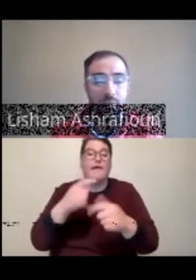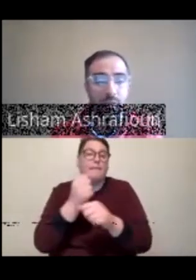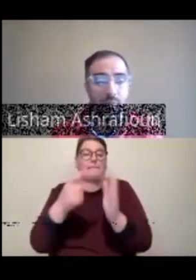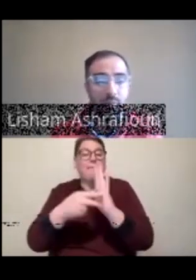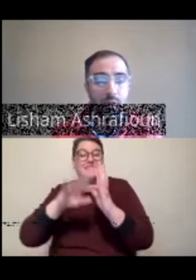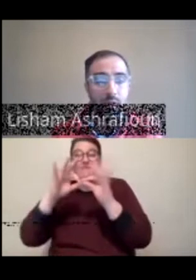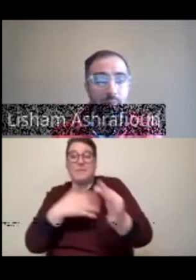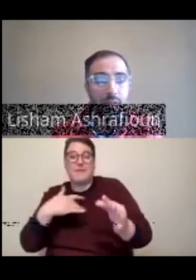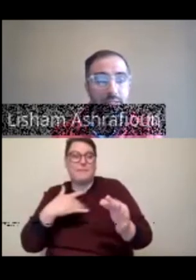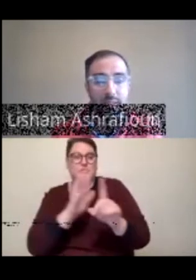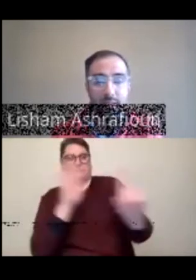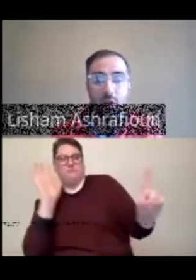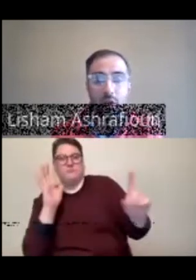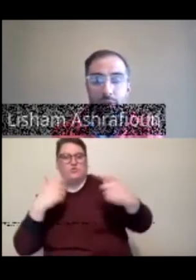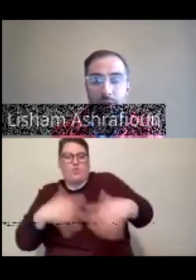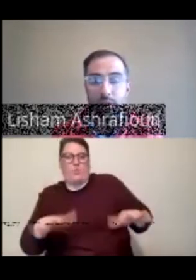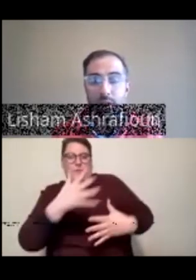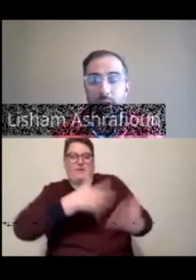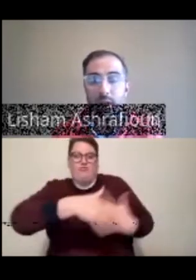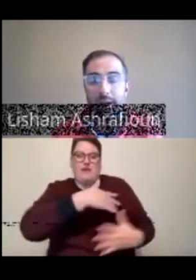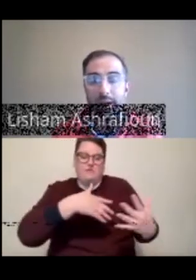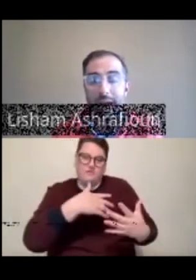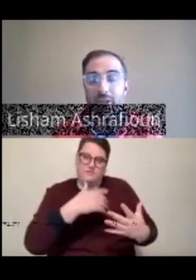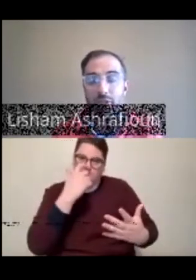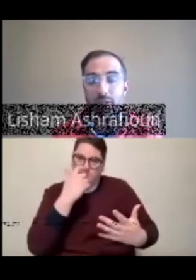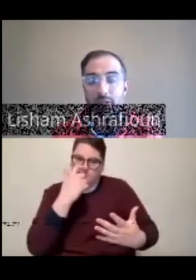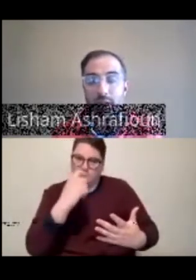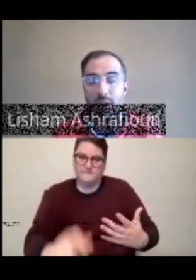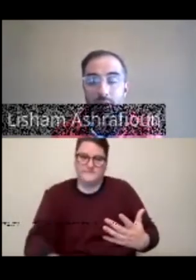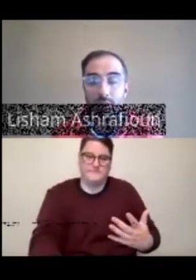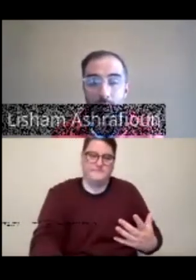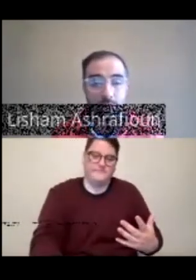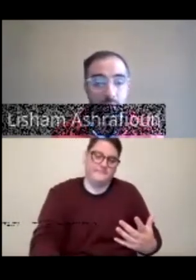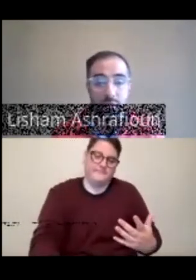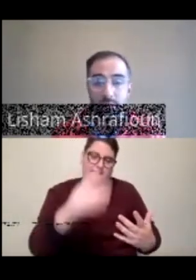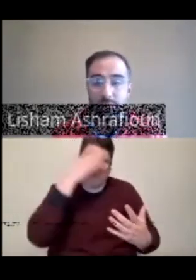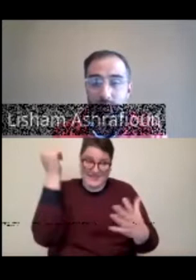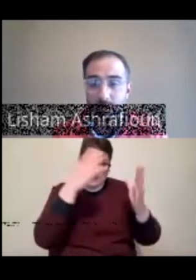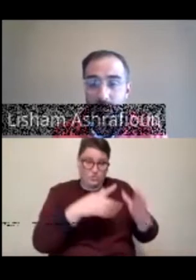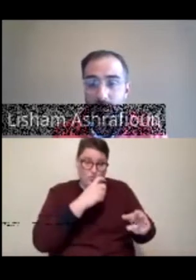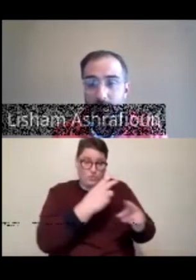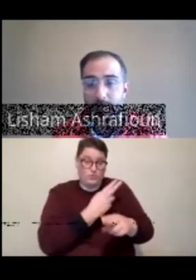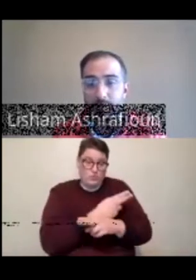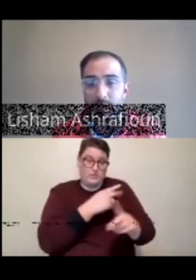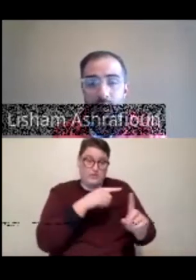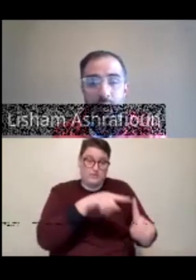are consistently hurt with the actions of the person with the substance use disorder. And so